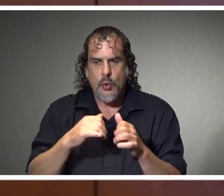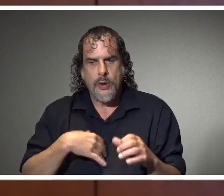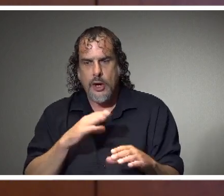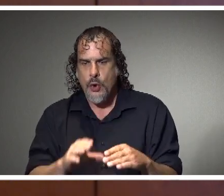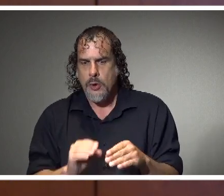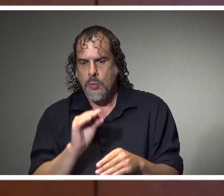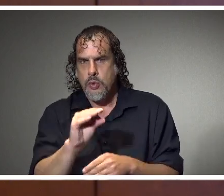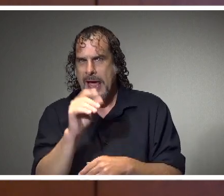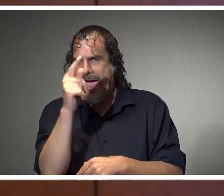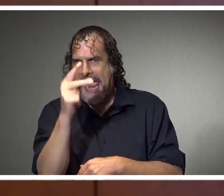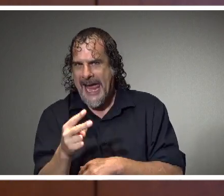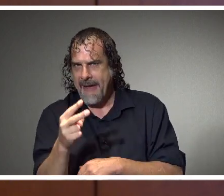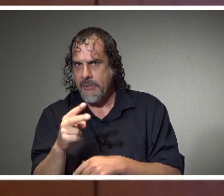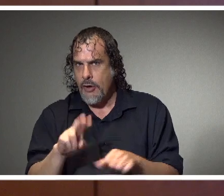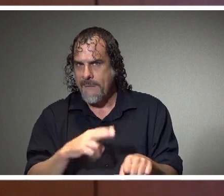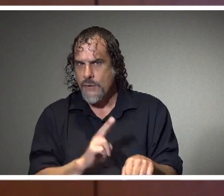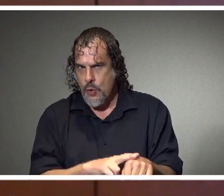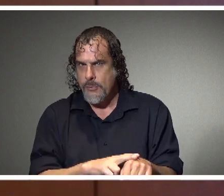in.